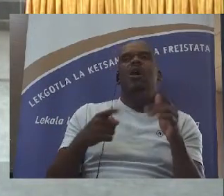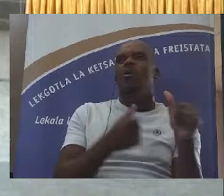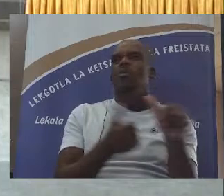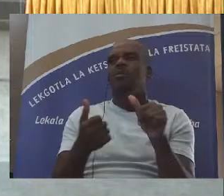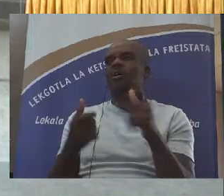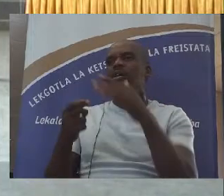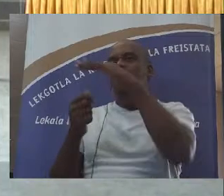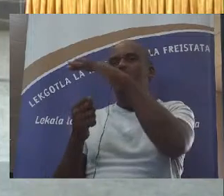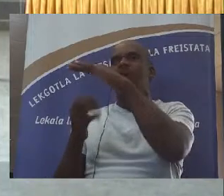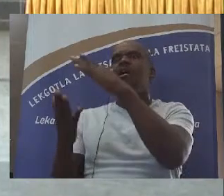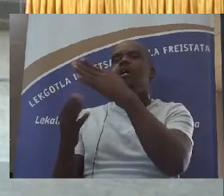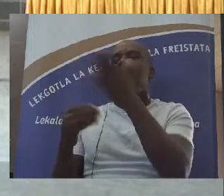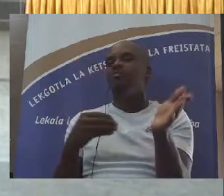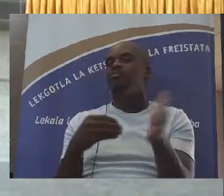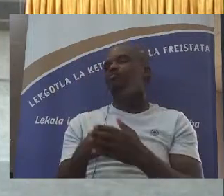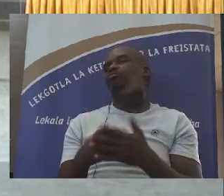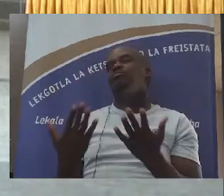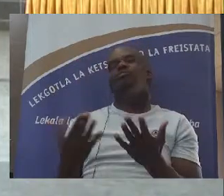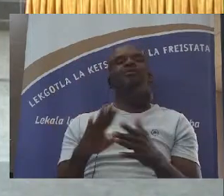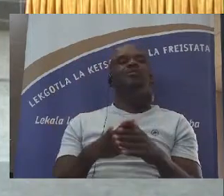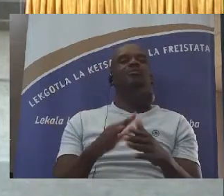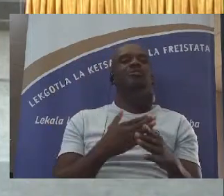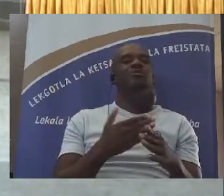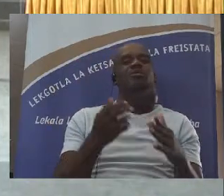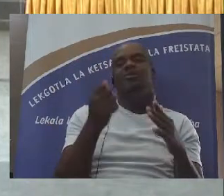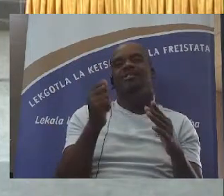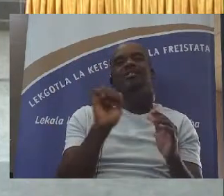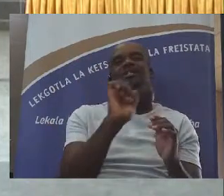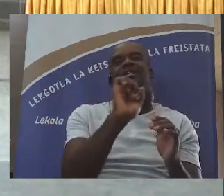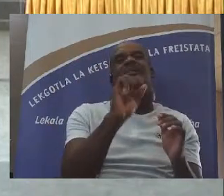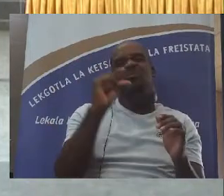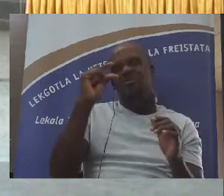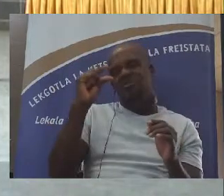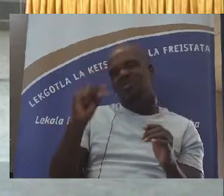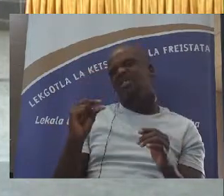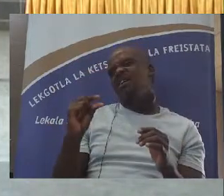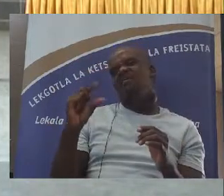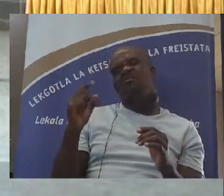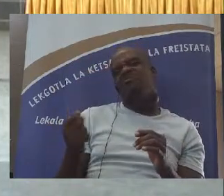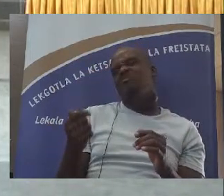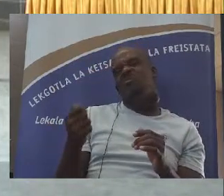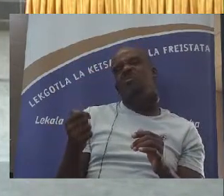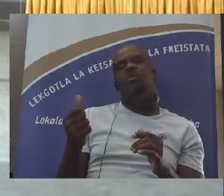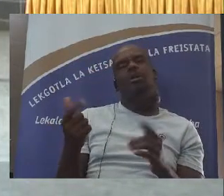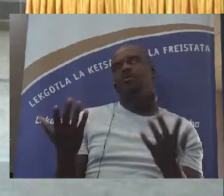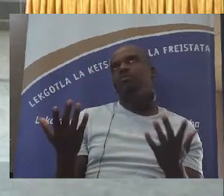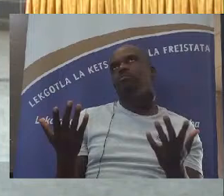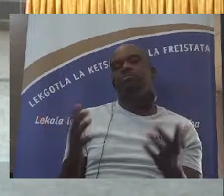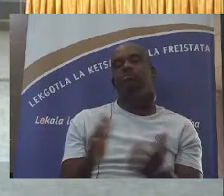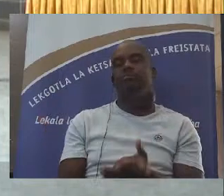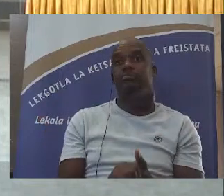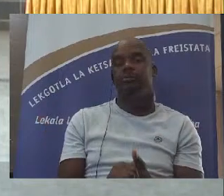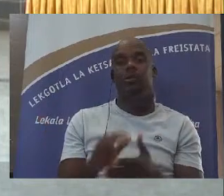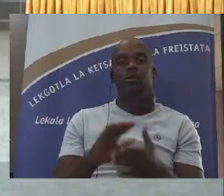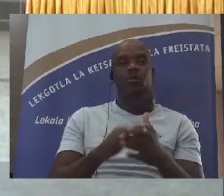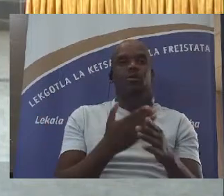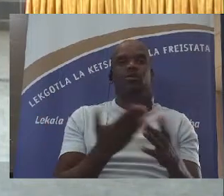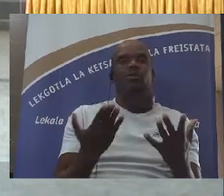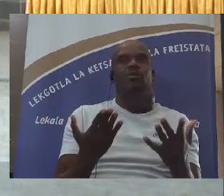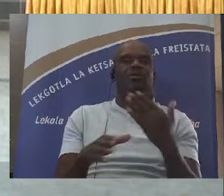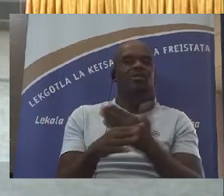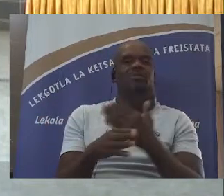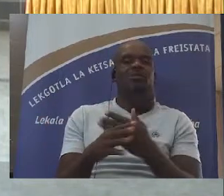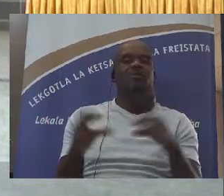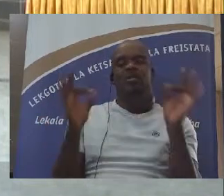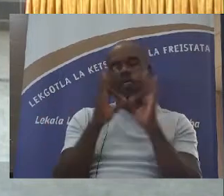gobane ga gona tšhelete e kenang. Bikinyane wa ya tšhelete gongwe e fumanang ga e dule ni cause ga re fumane